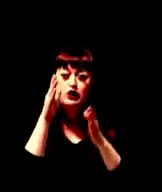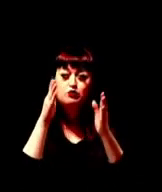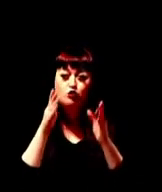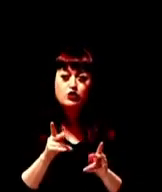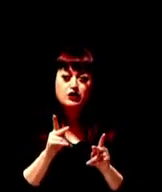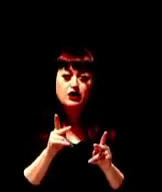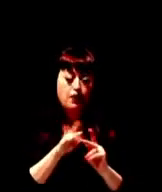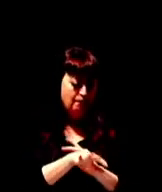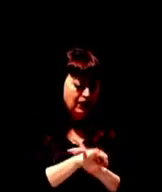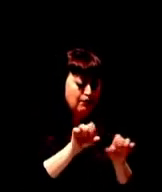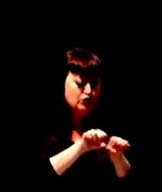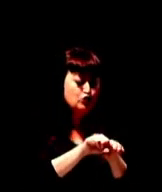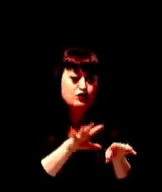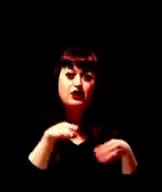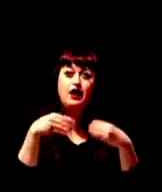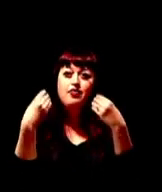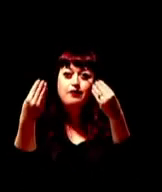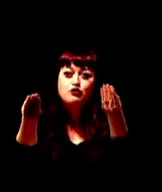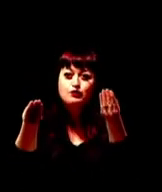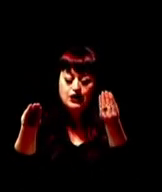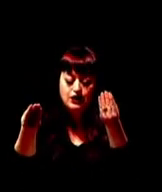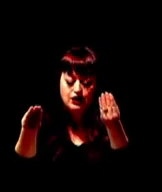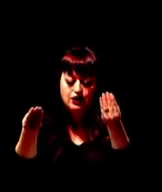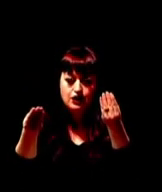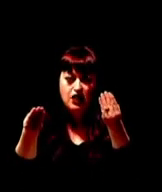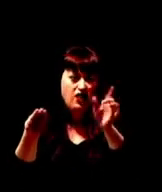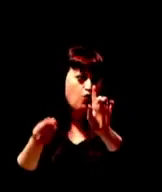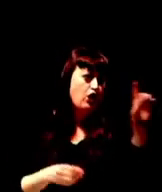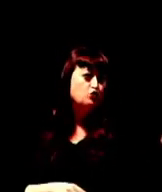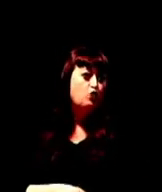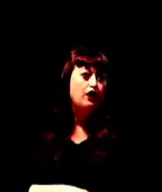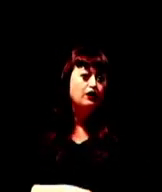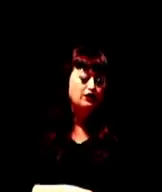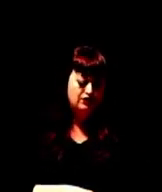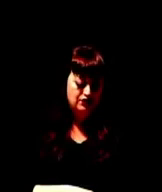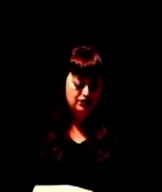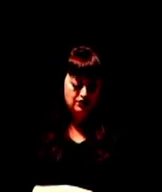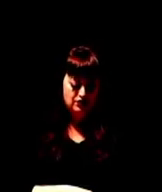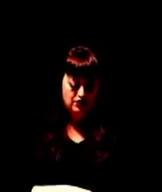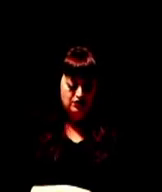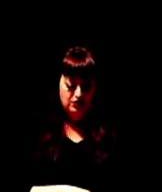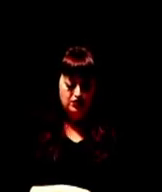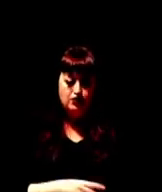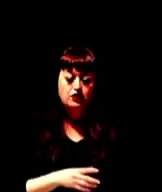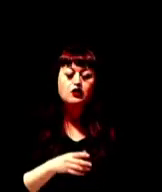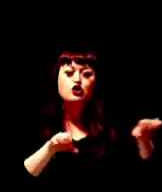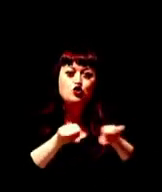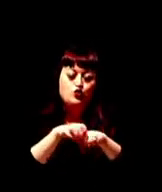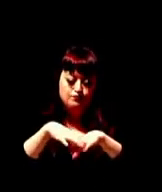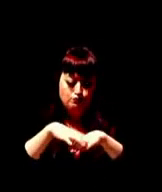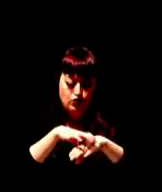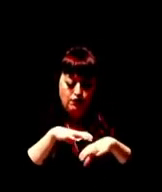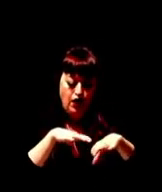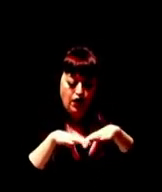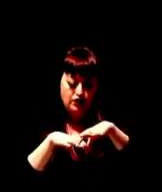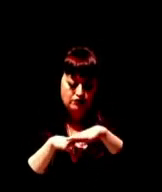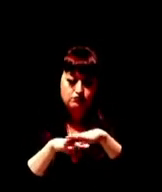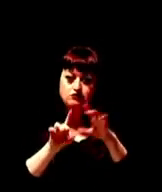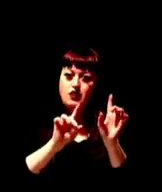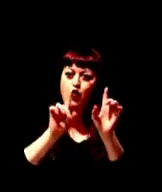shoes, hands them to me, and walks away. So I put them on and go to